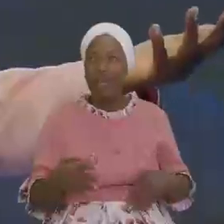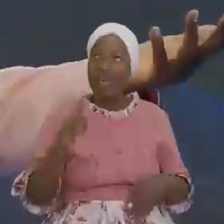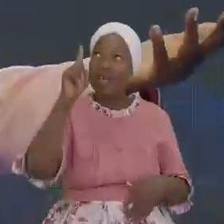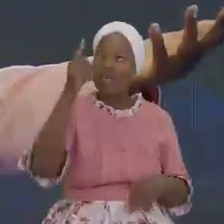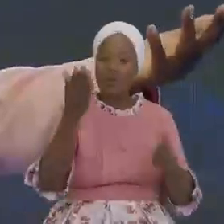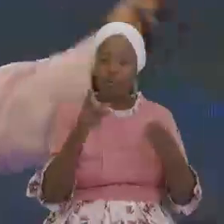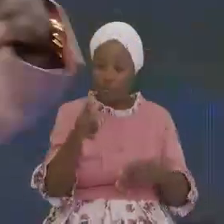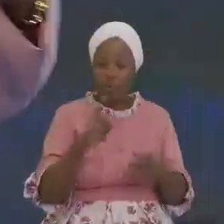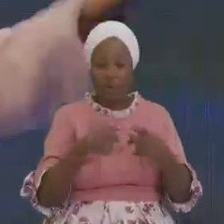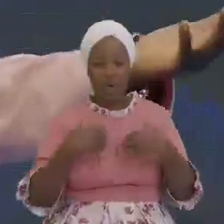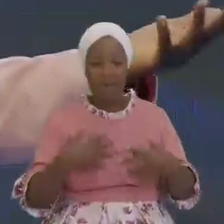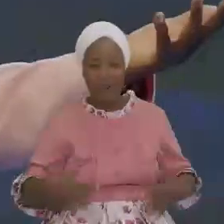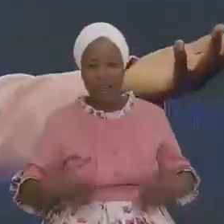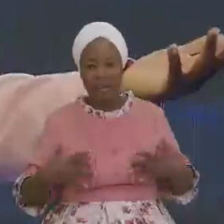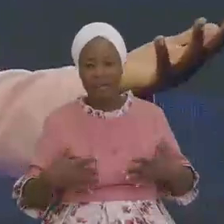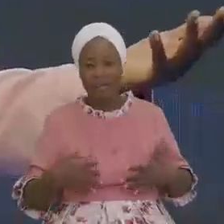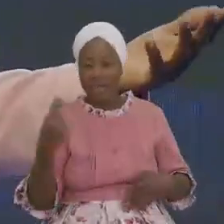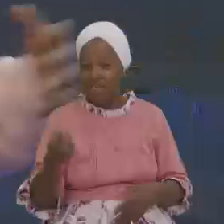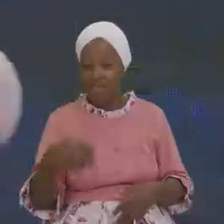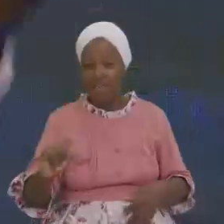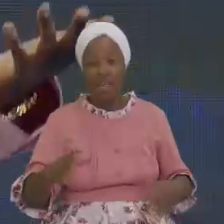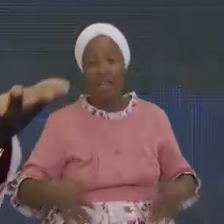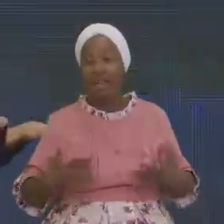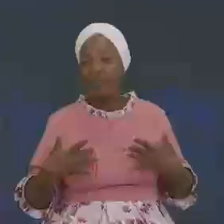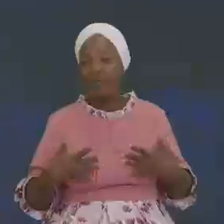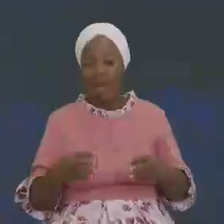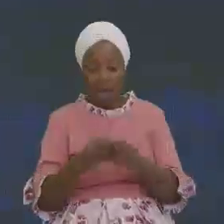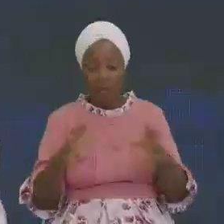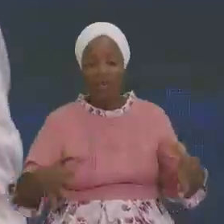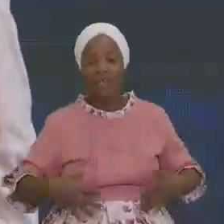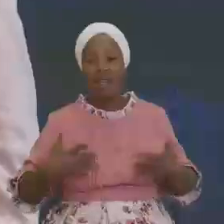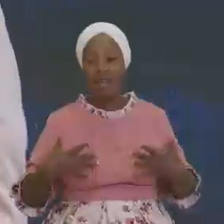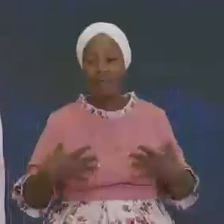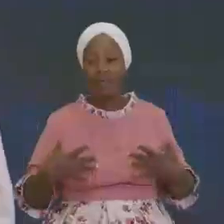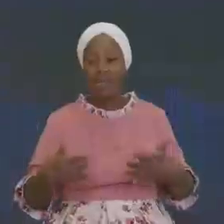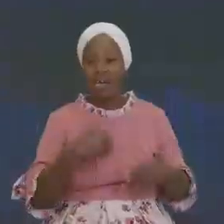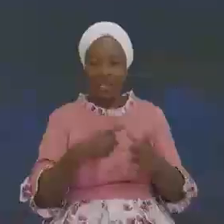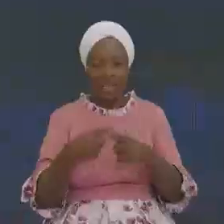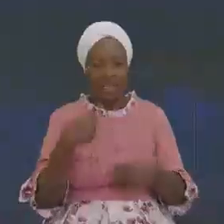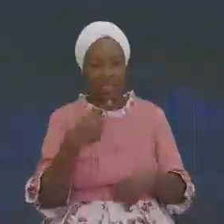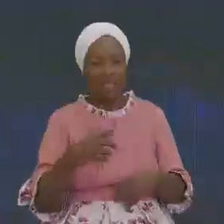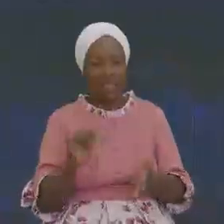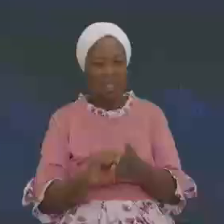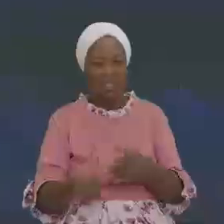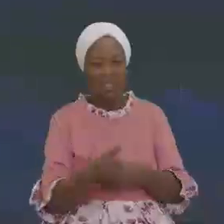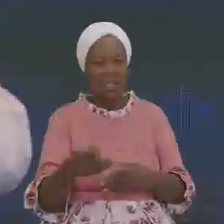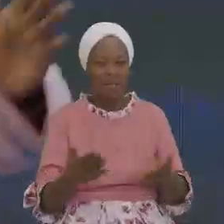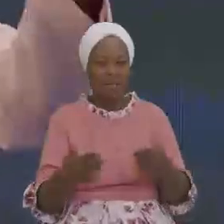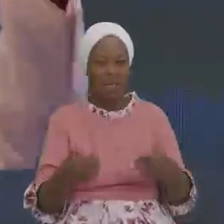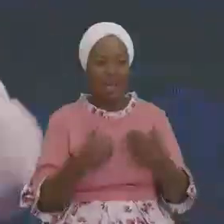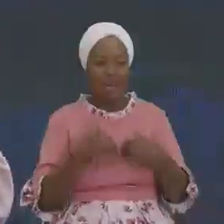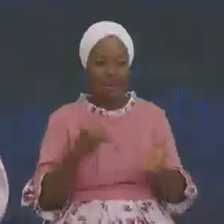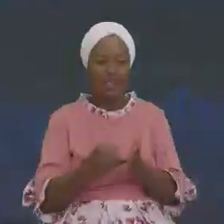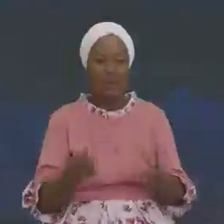life, eternal life, abundant life. And then he said that they may have it